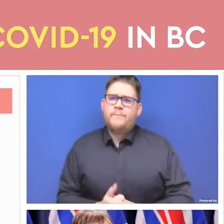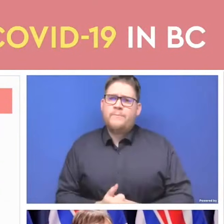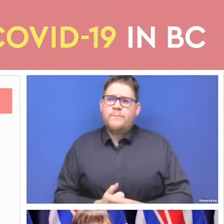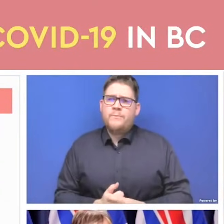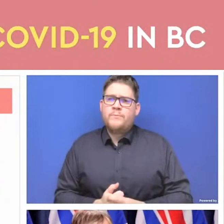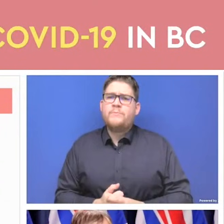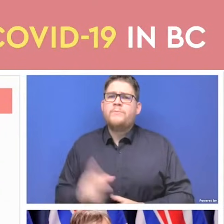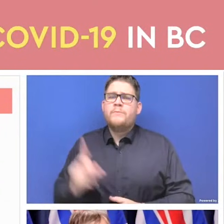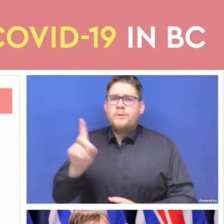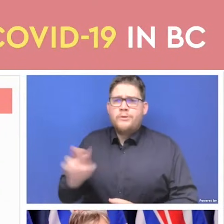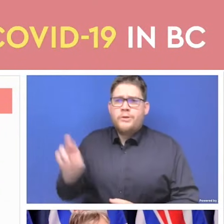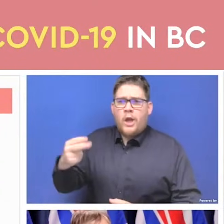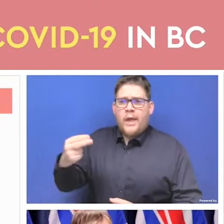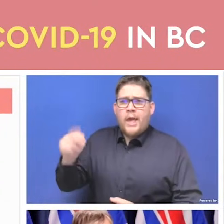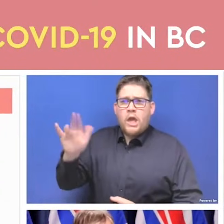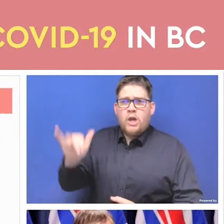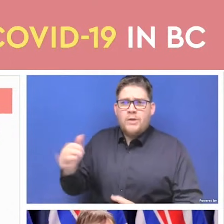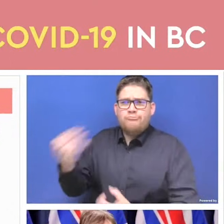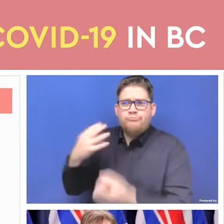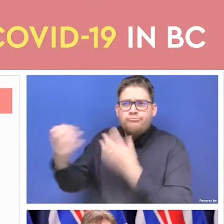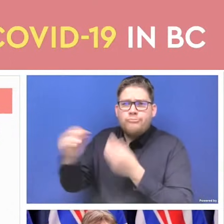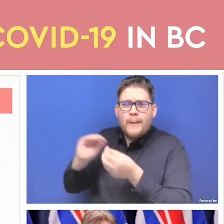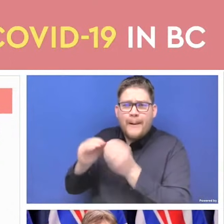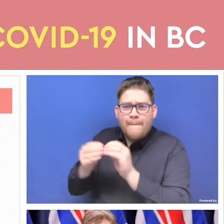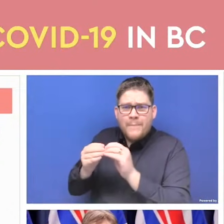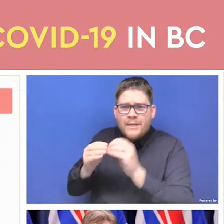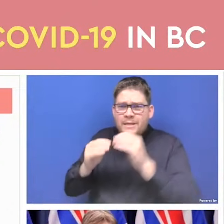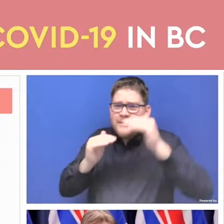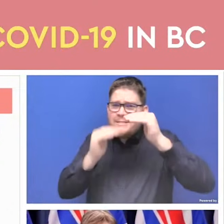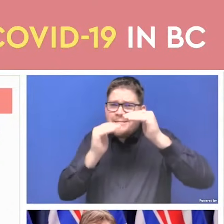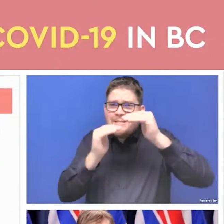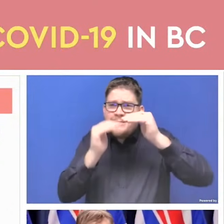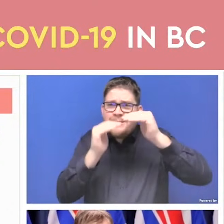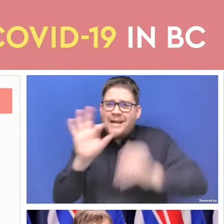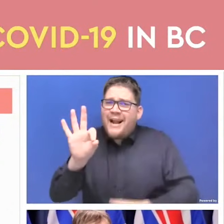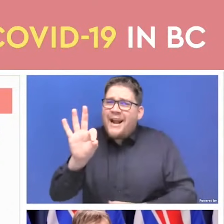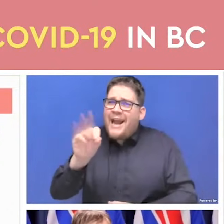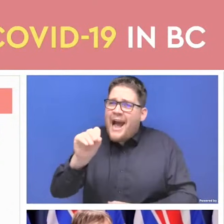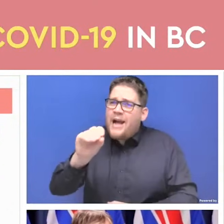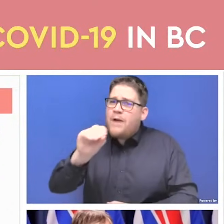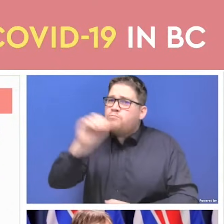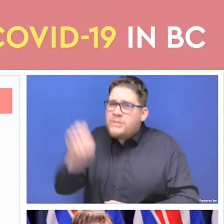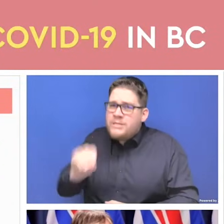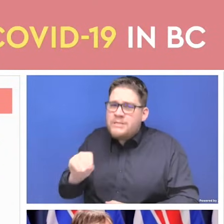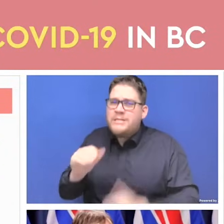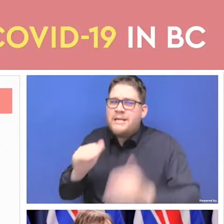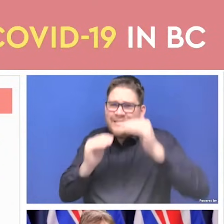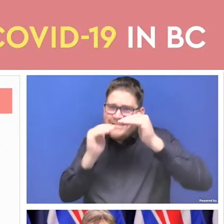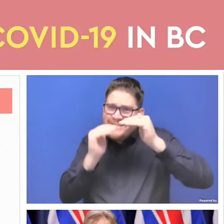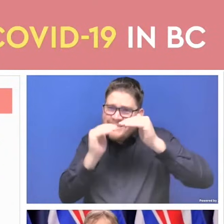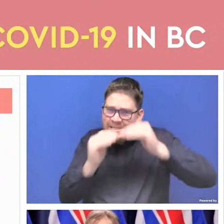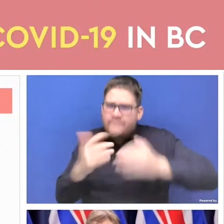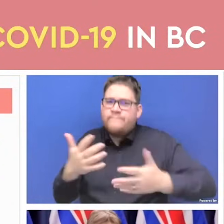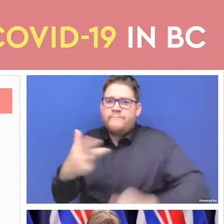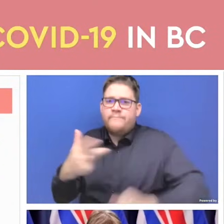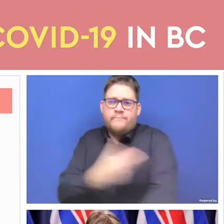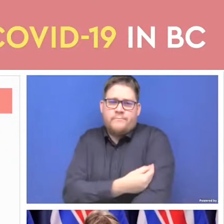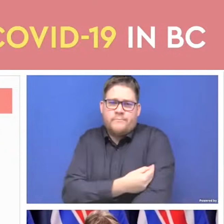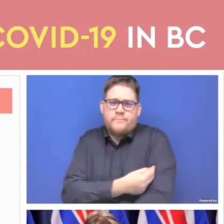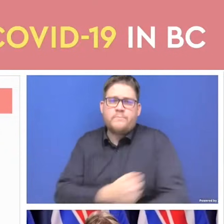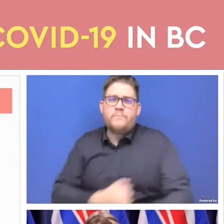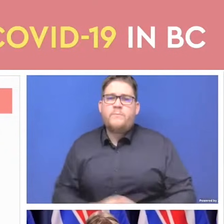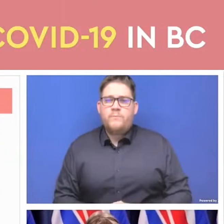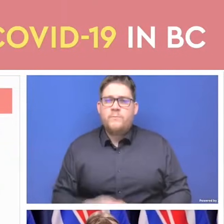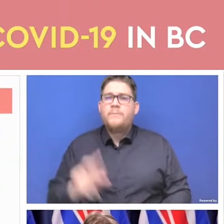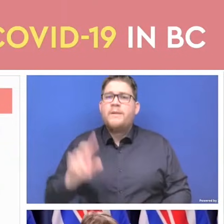90% residents of British Columbia with dose 1 and coming very close behind, about 84% are fully vaccinated with